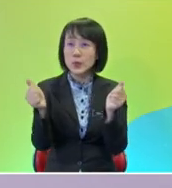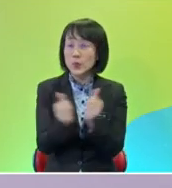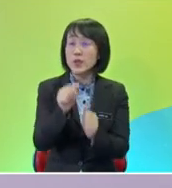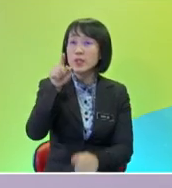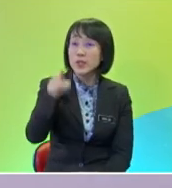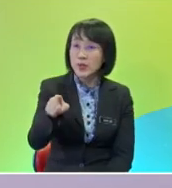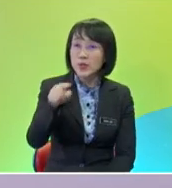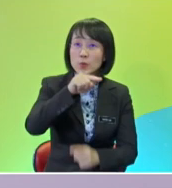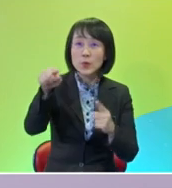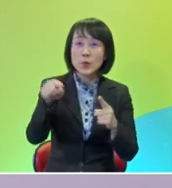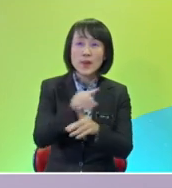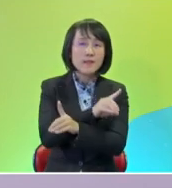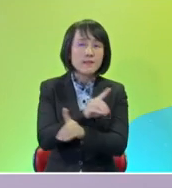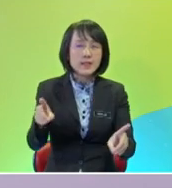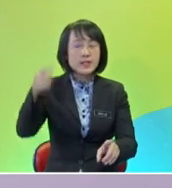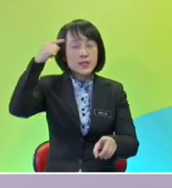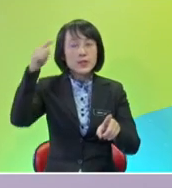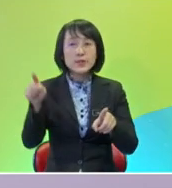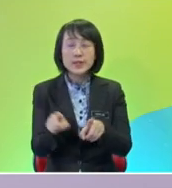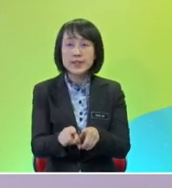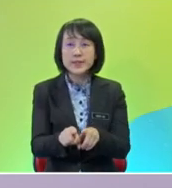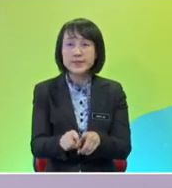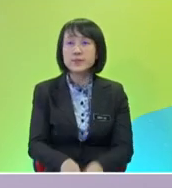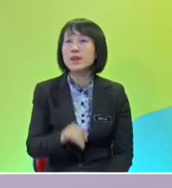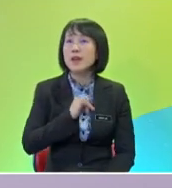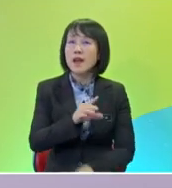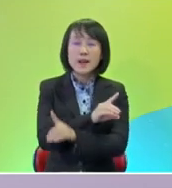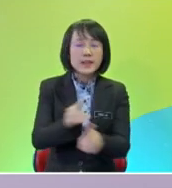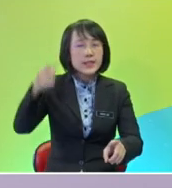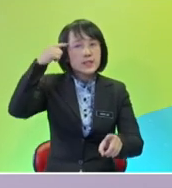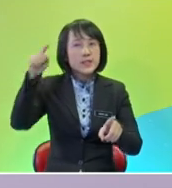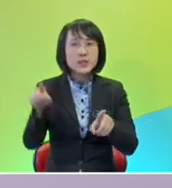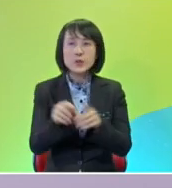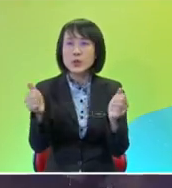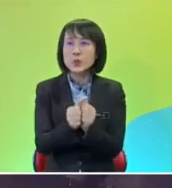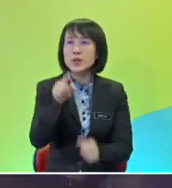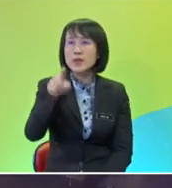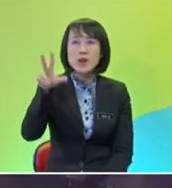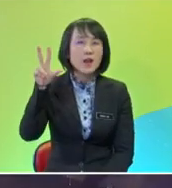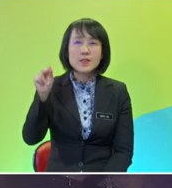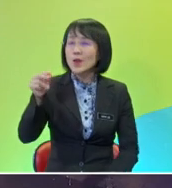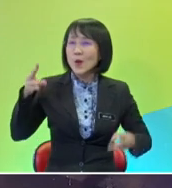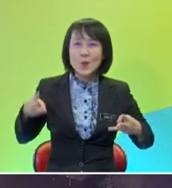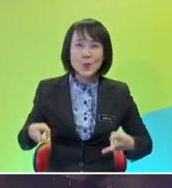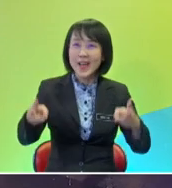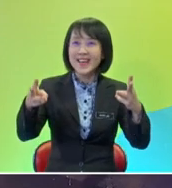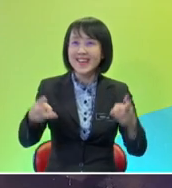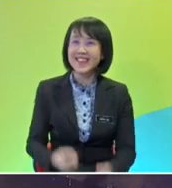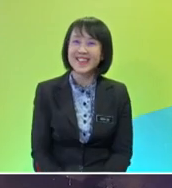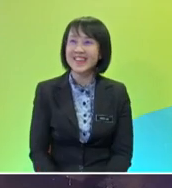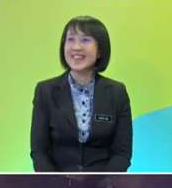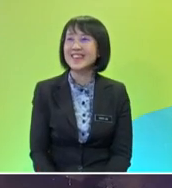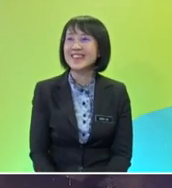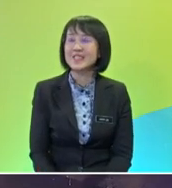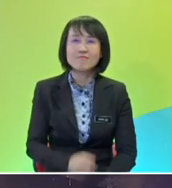you disagree with something, you say, I disagree with you. No way. No way is my personal favorite. It shows